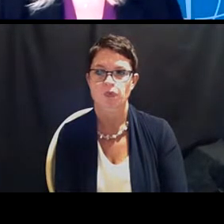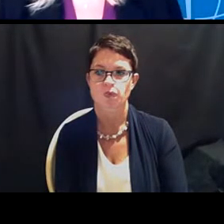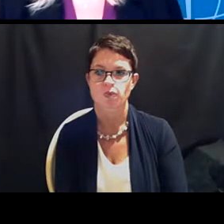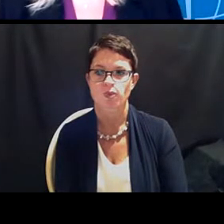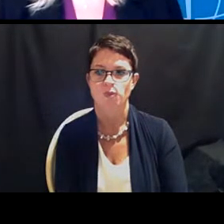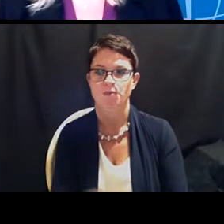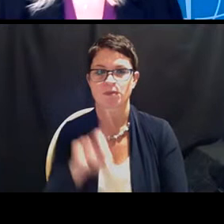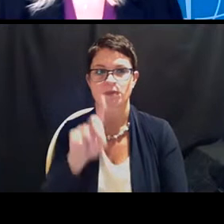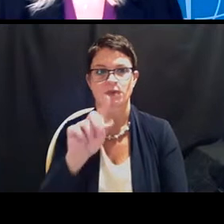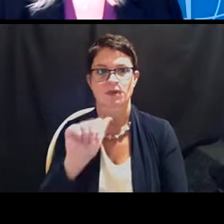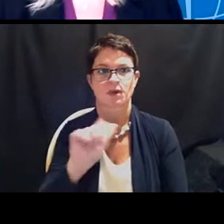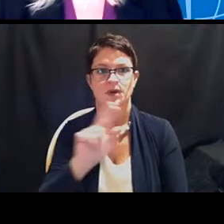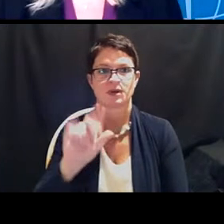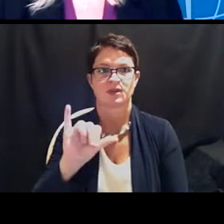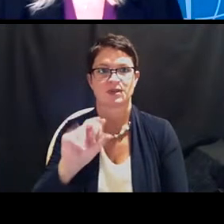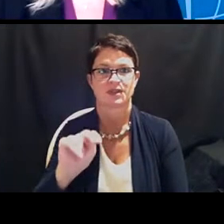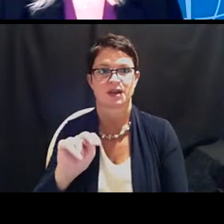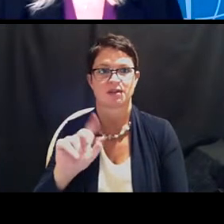Or Darren Lang?